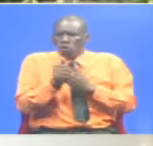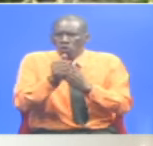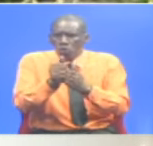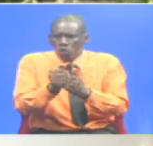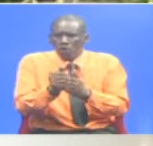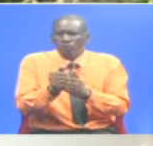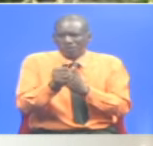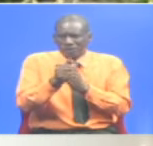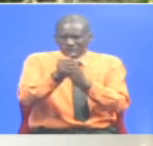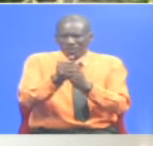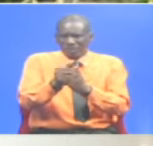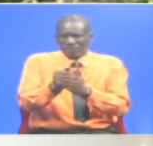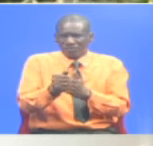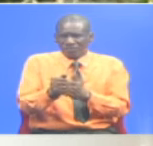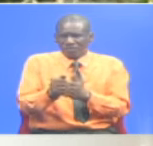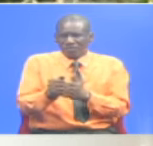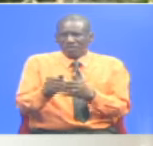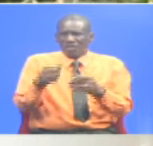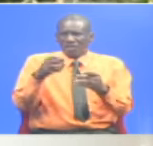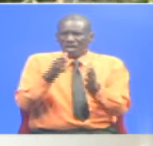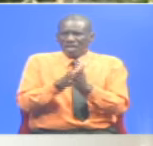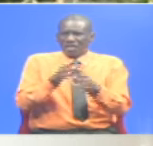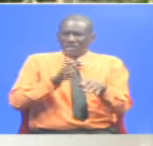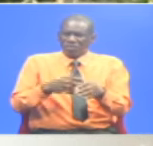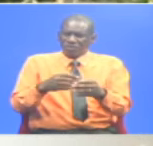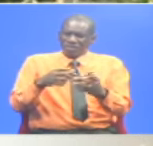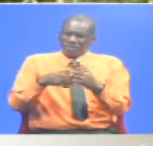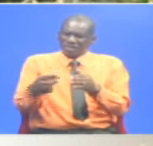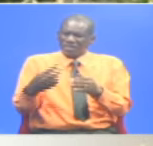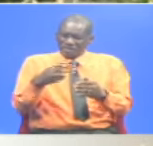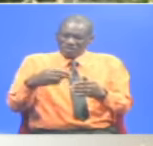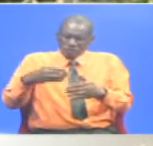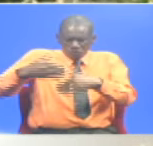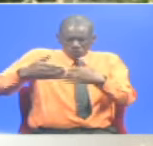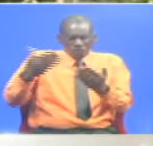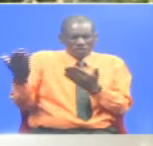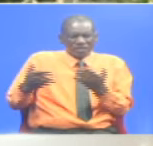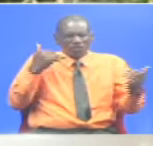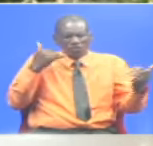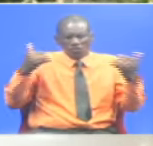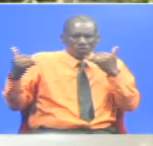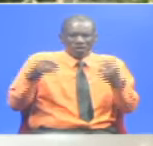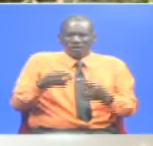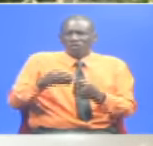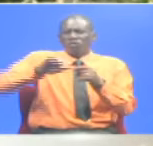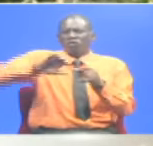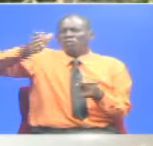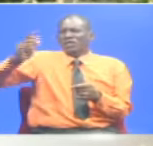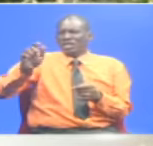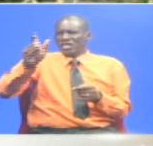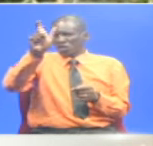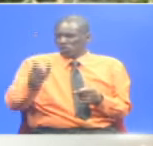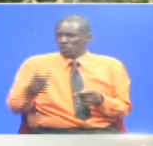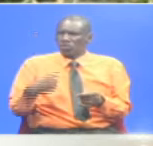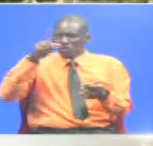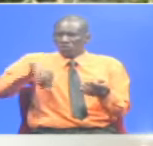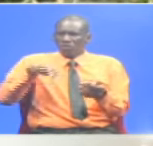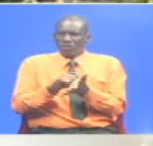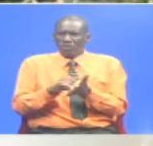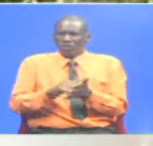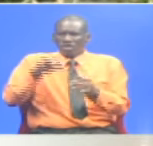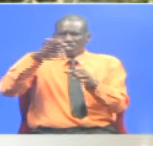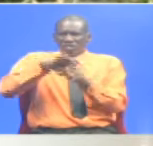narrowing, and we are getting telephones from, especially Mount Kenya region, were saying the